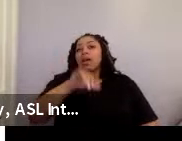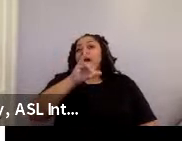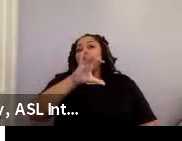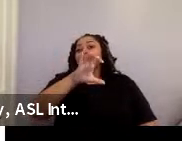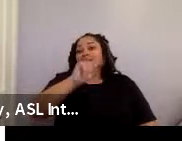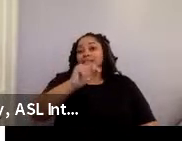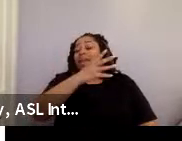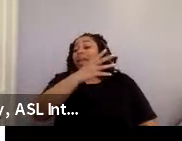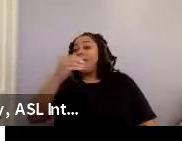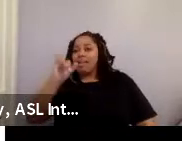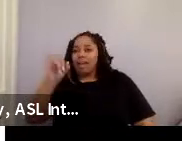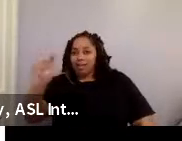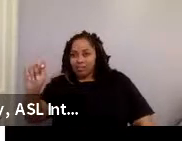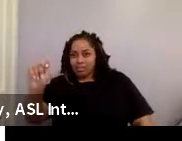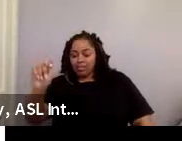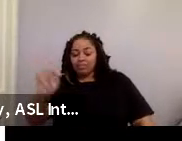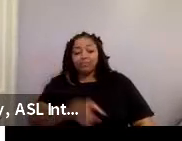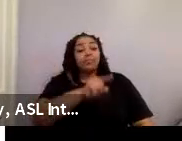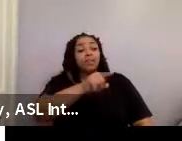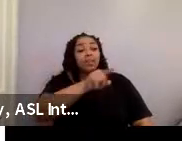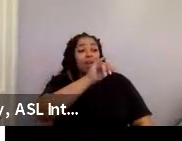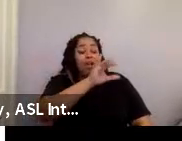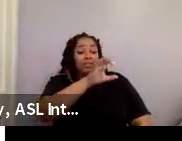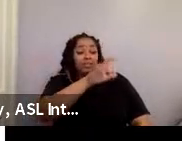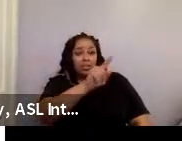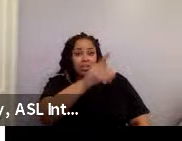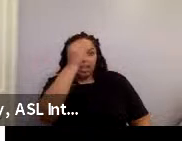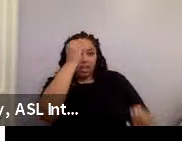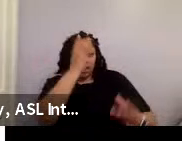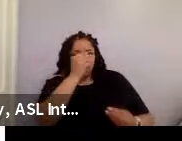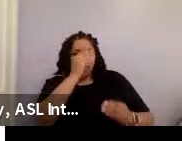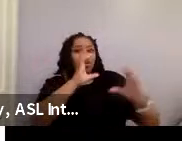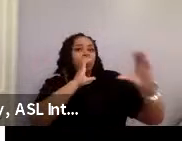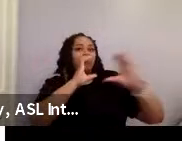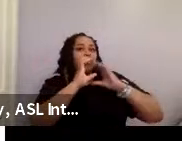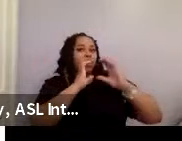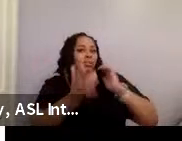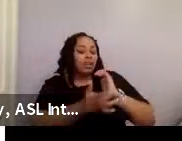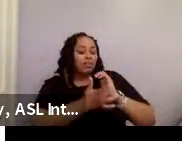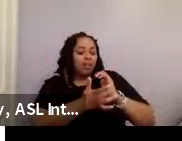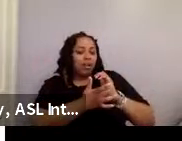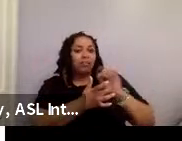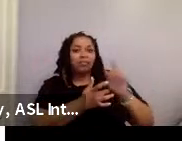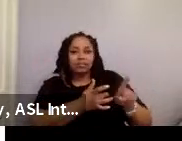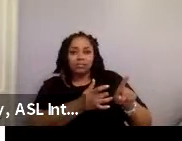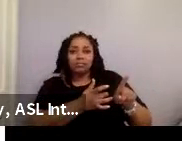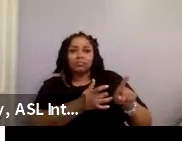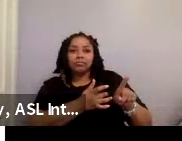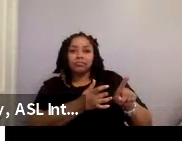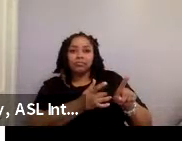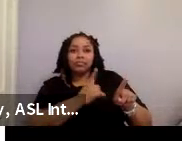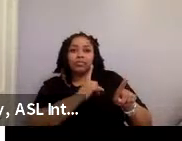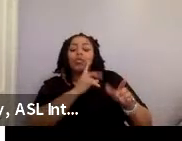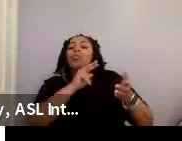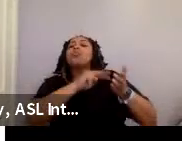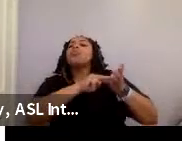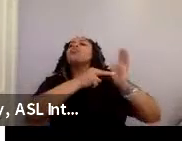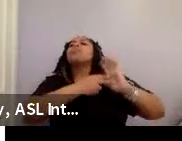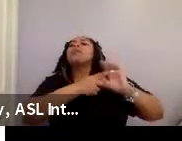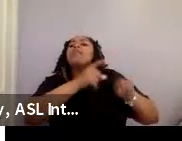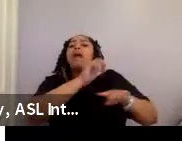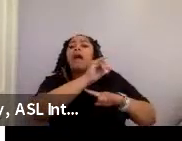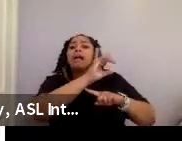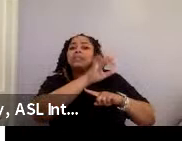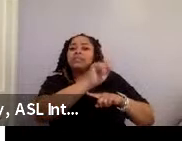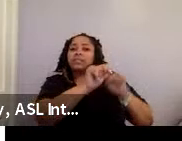IT. ICT is information and communication technology. So within the definition of